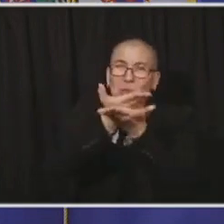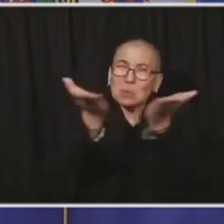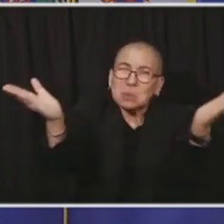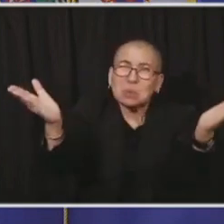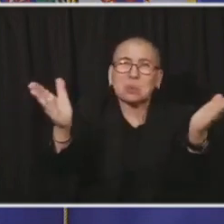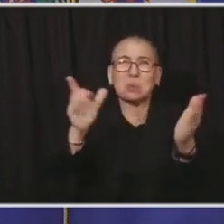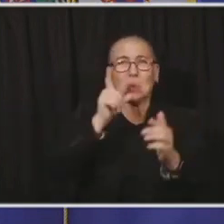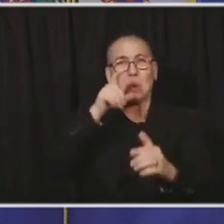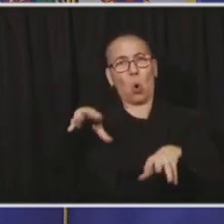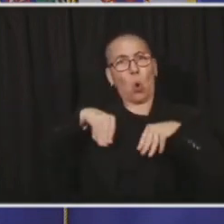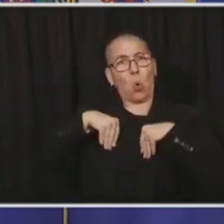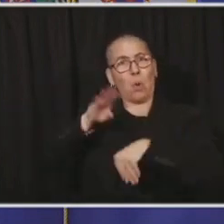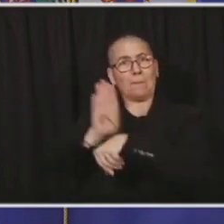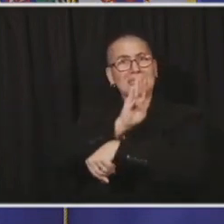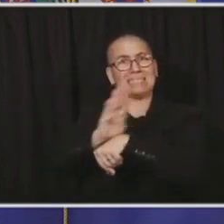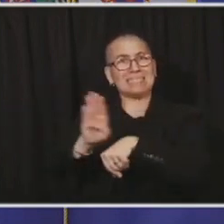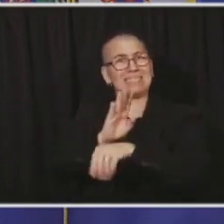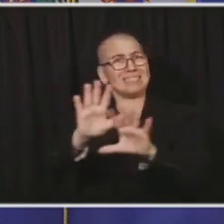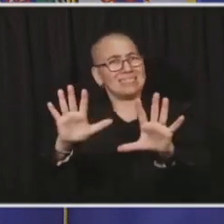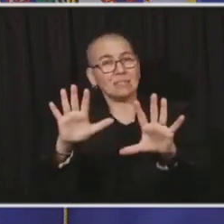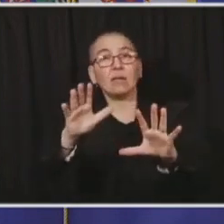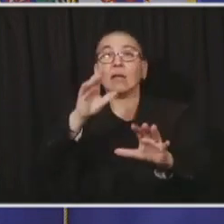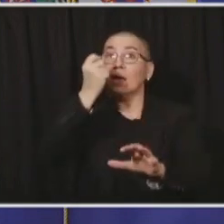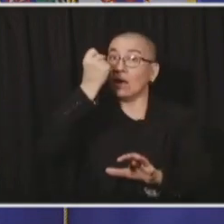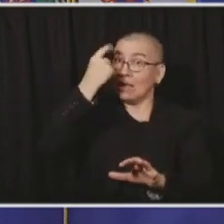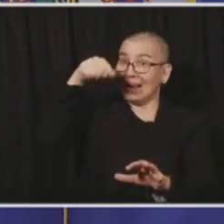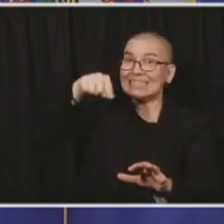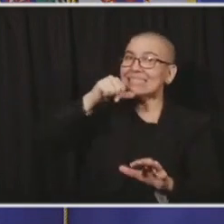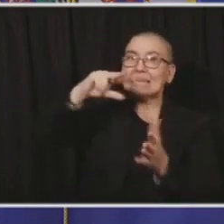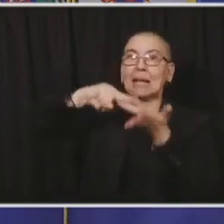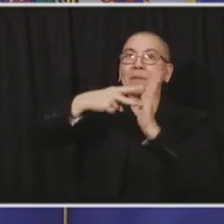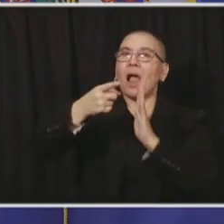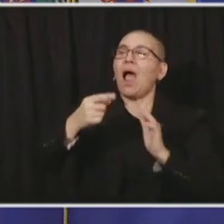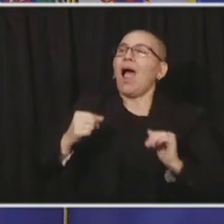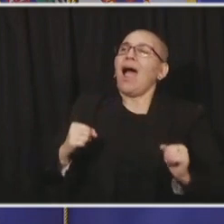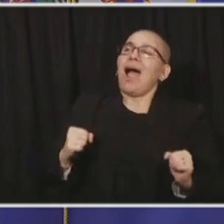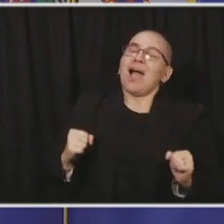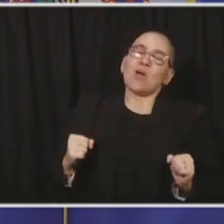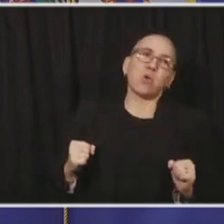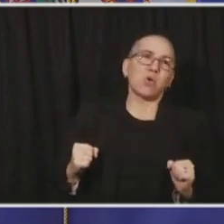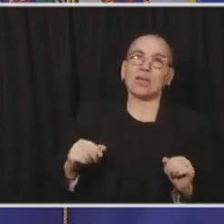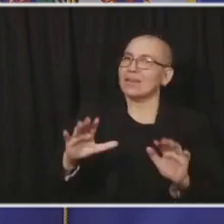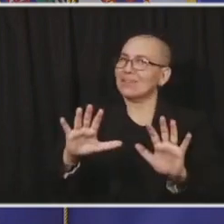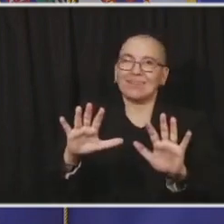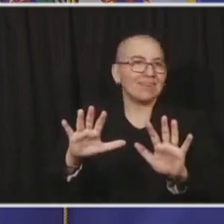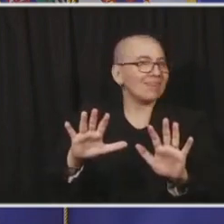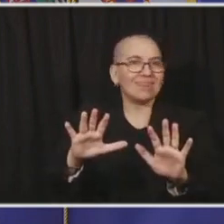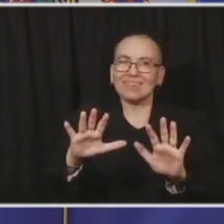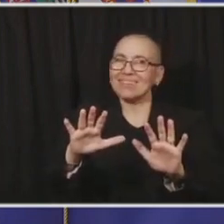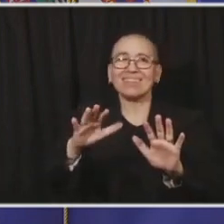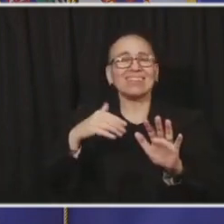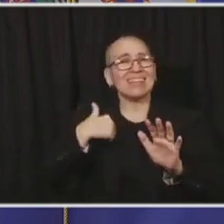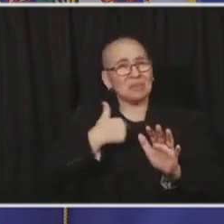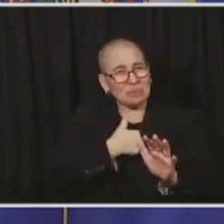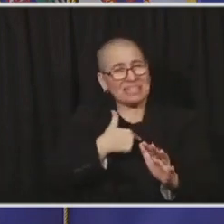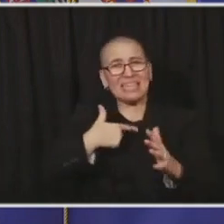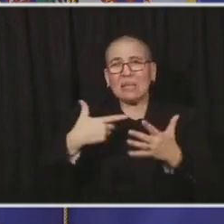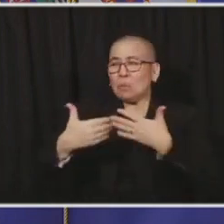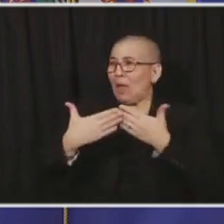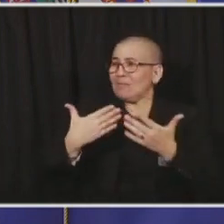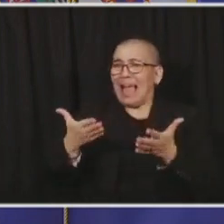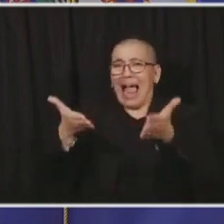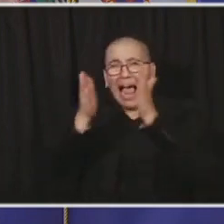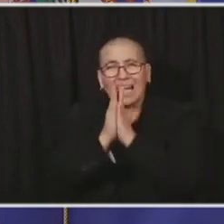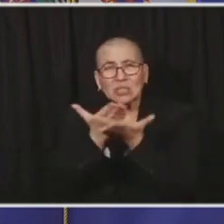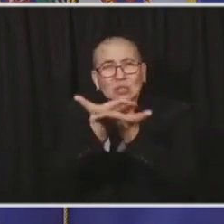whole. But this is a part of what we've done every time in this country when we've asked people to step back and sacrifice. It was asking Ford Motor Company to quit making